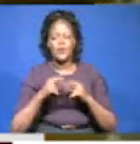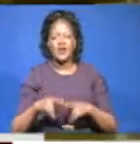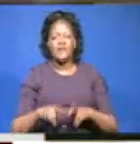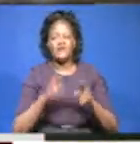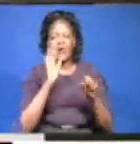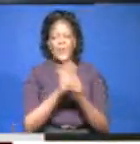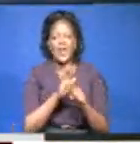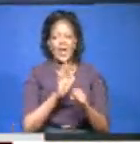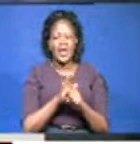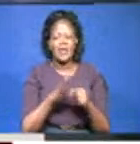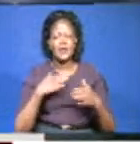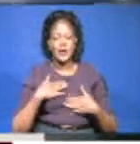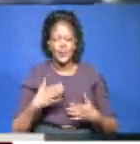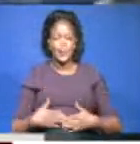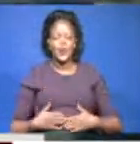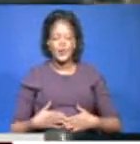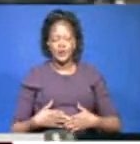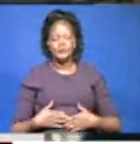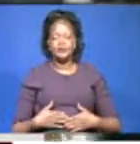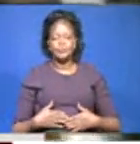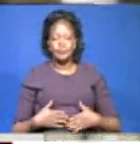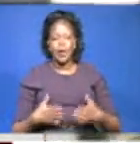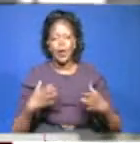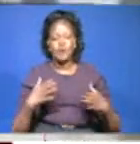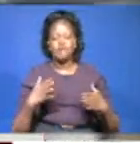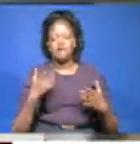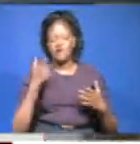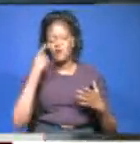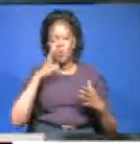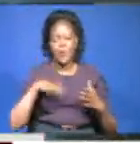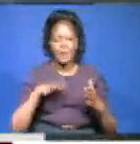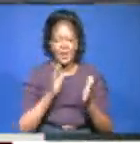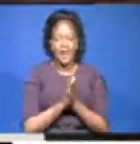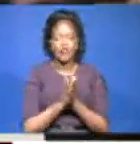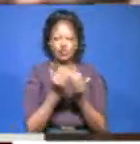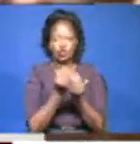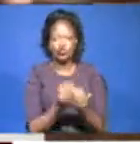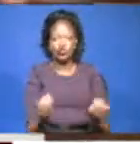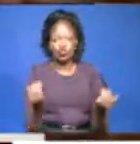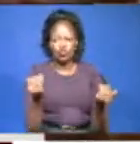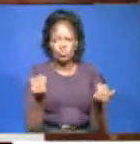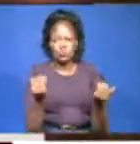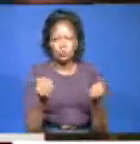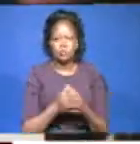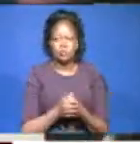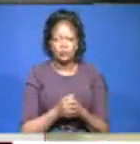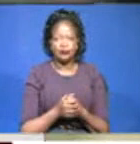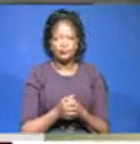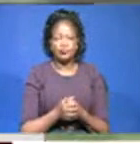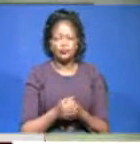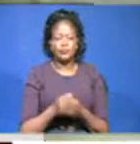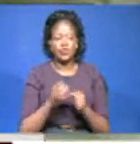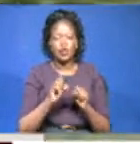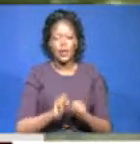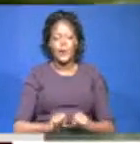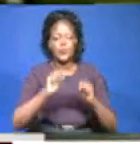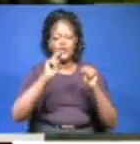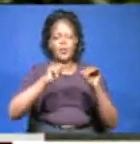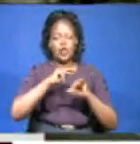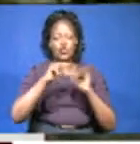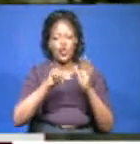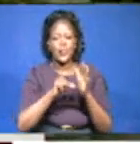bodies being recovered are those of women and children. Prasanna Kumar, the commander of the National Disaster